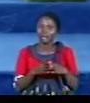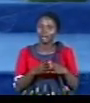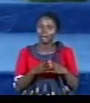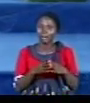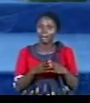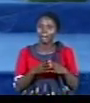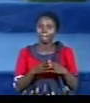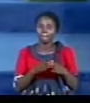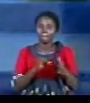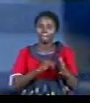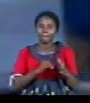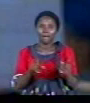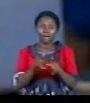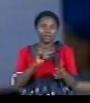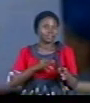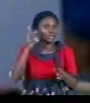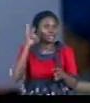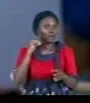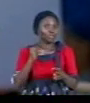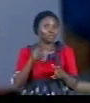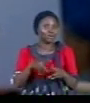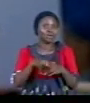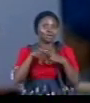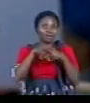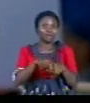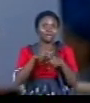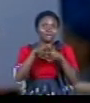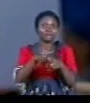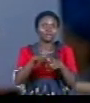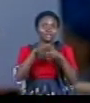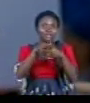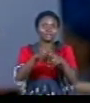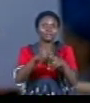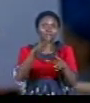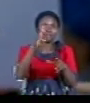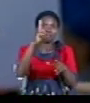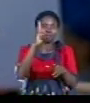it on the road. So I saw